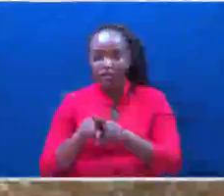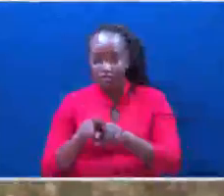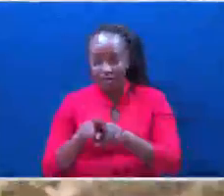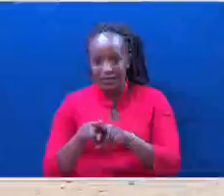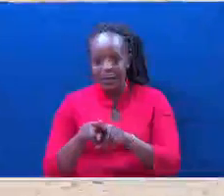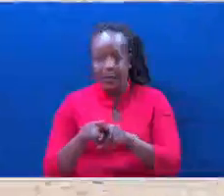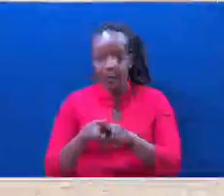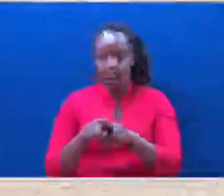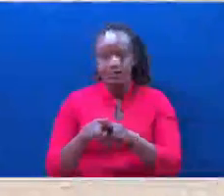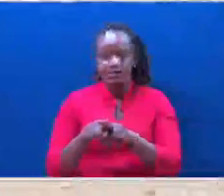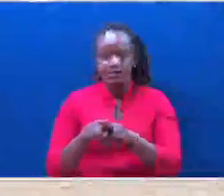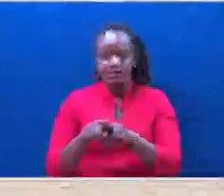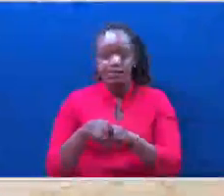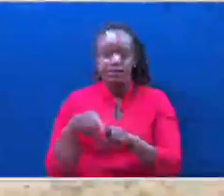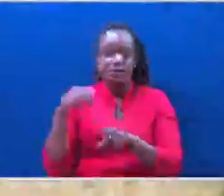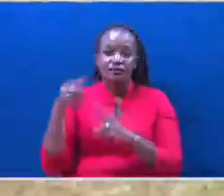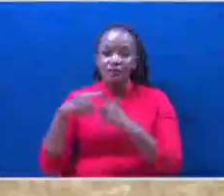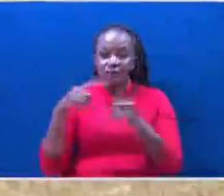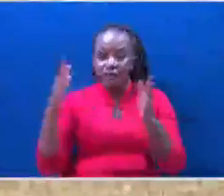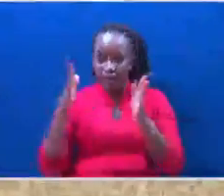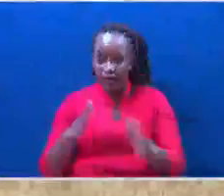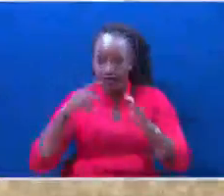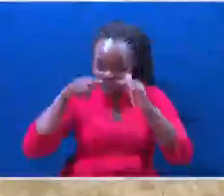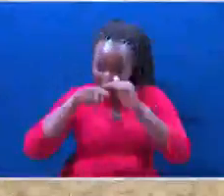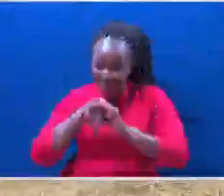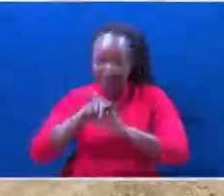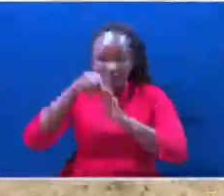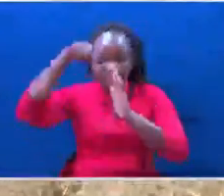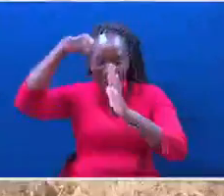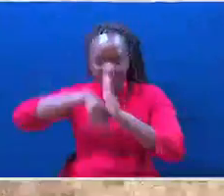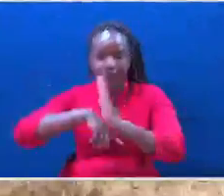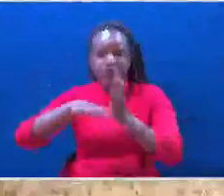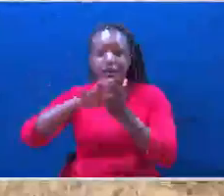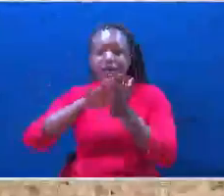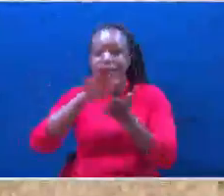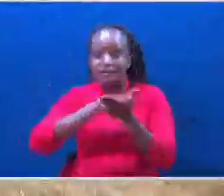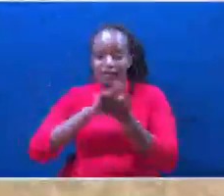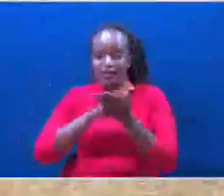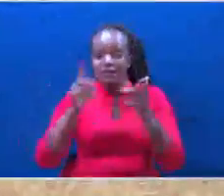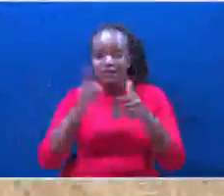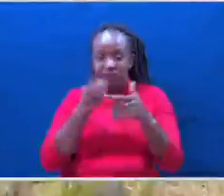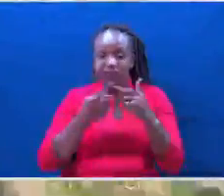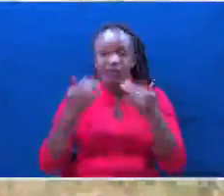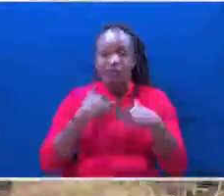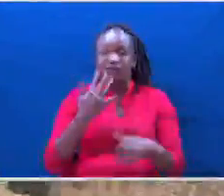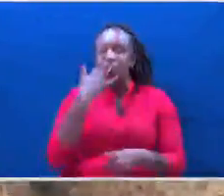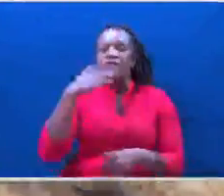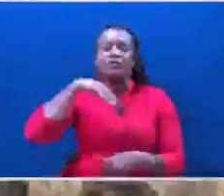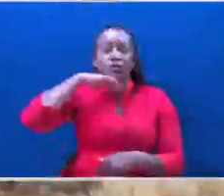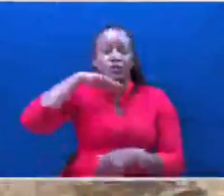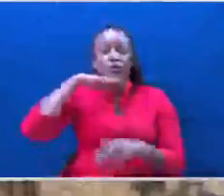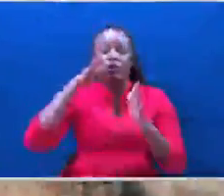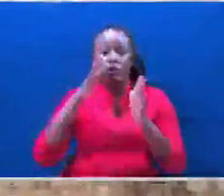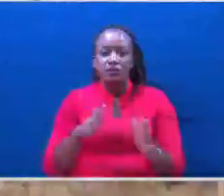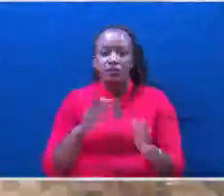the dog unit team, we entered deep into the conservancy, and the sniffer dogs were charged to go after us. Owing to their